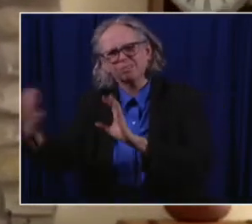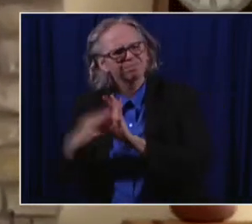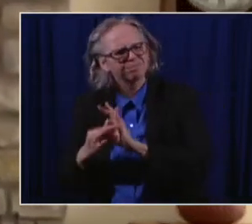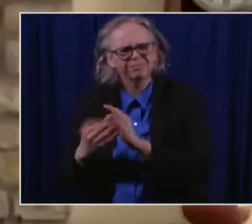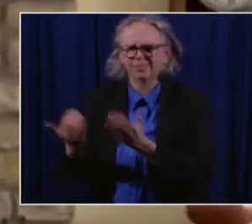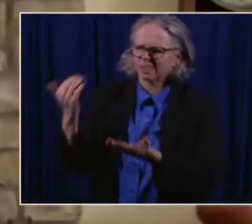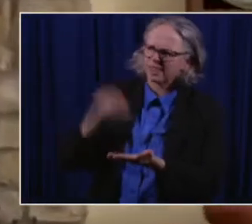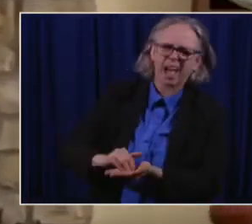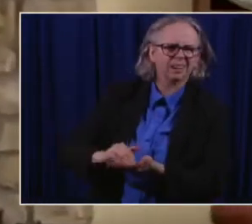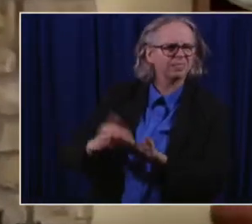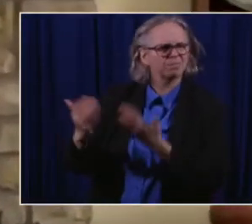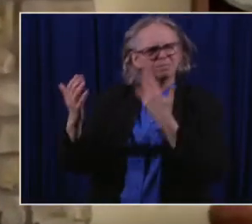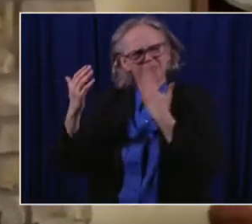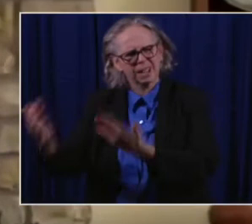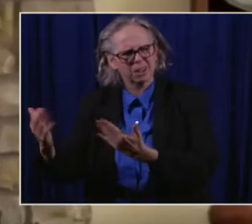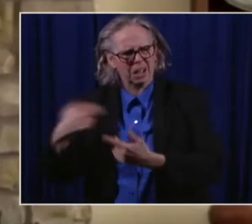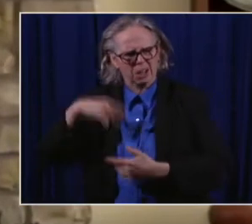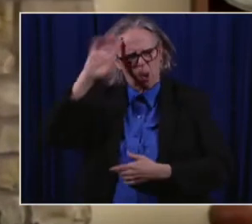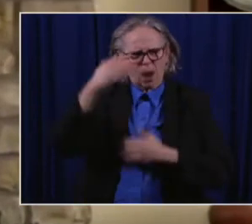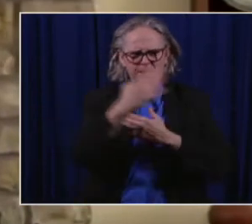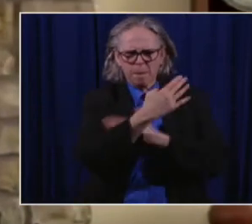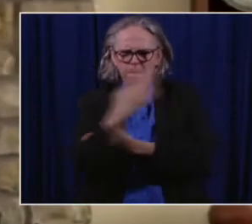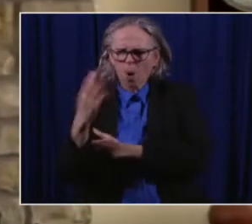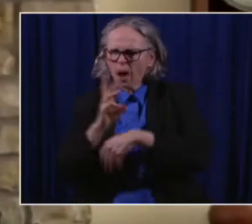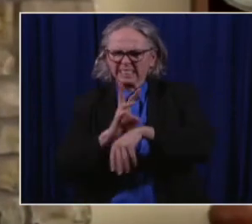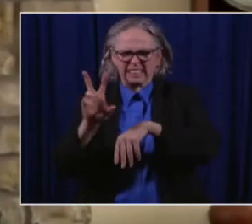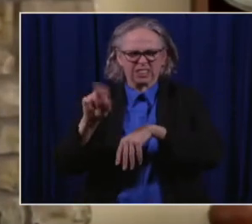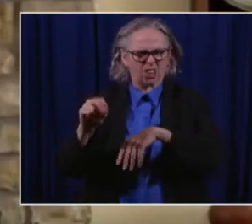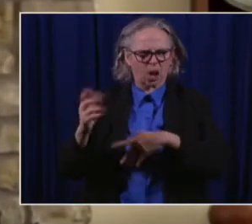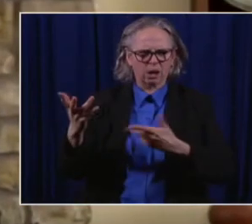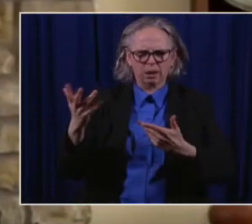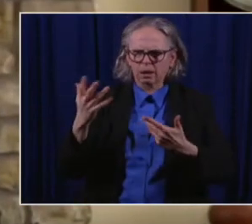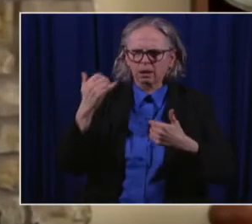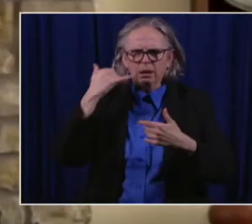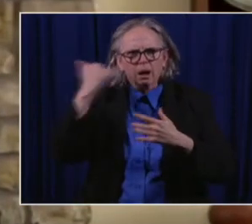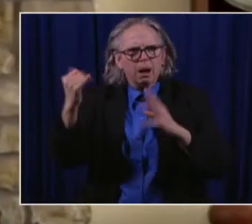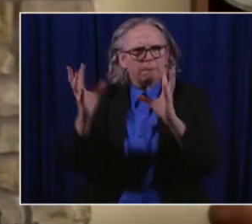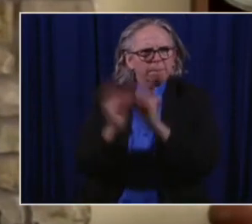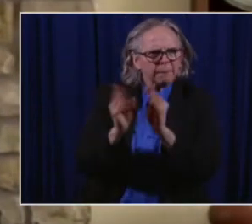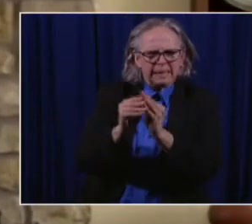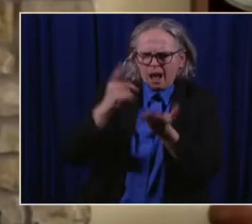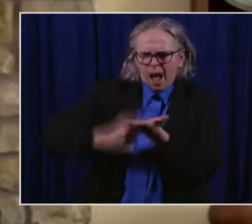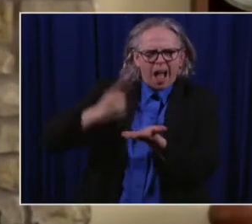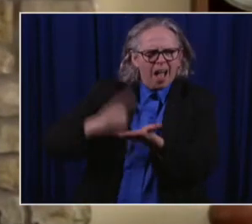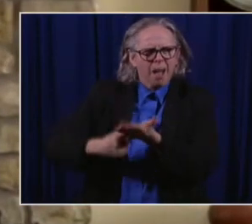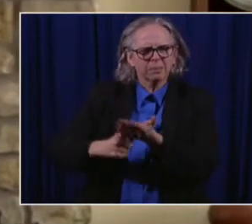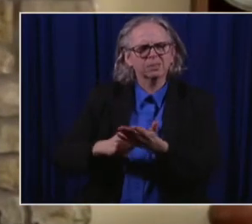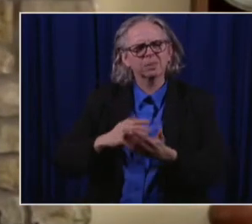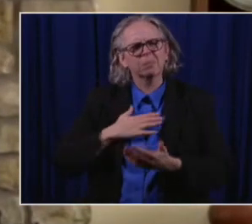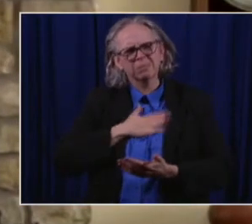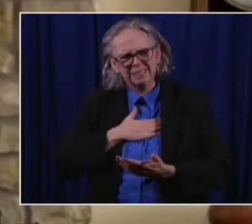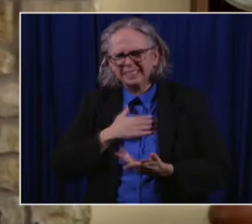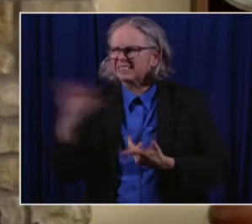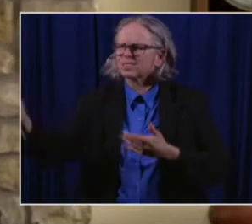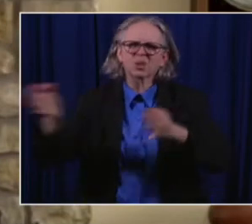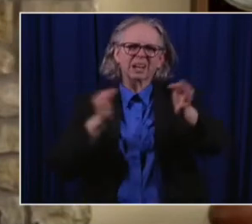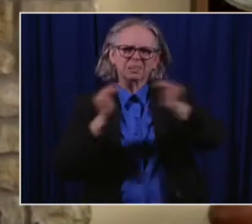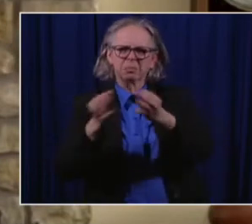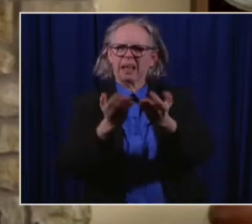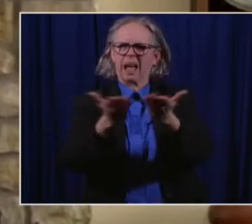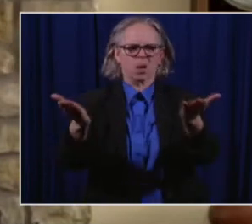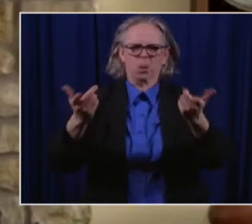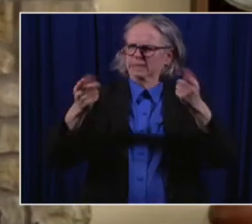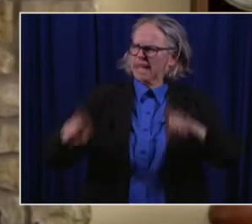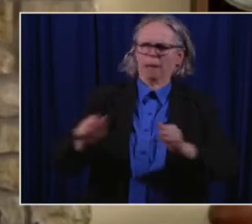know, 6:30 a.m. every morning, 7 days a week. Tell us what where we are now with our hospital